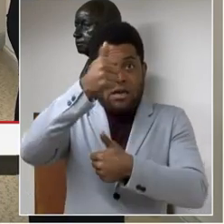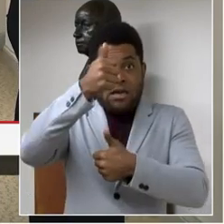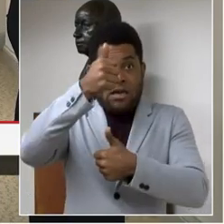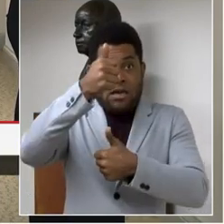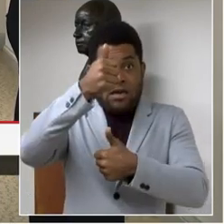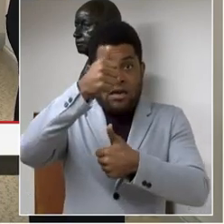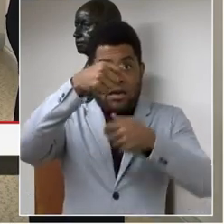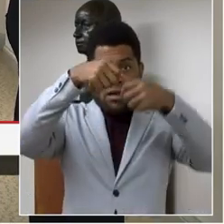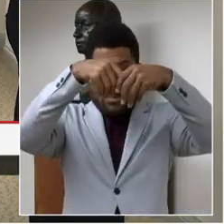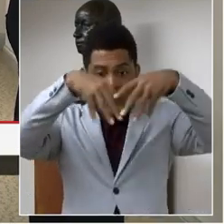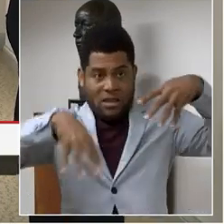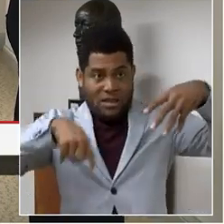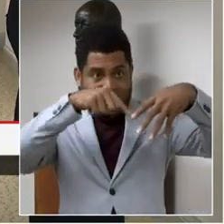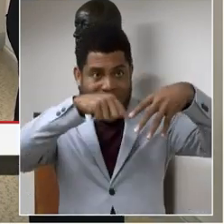in July,